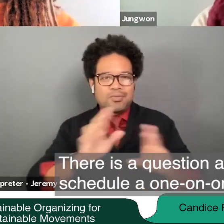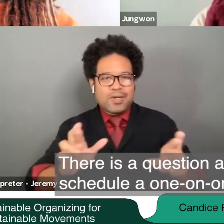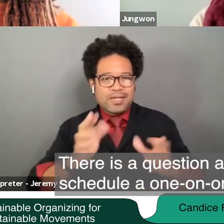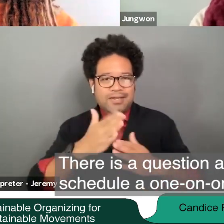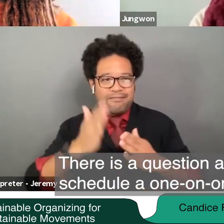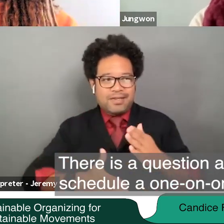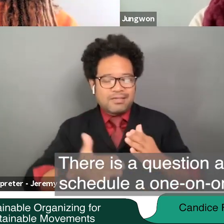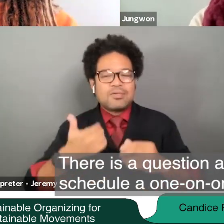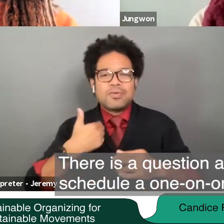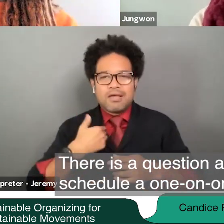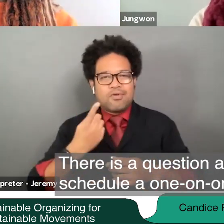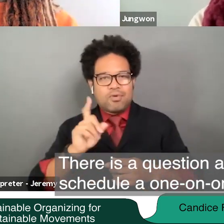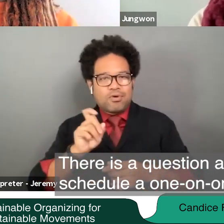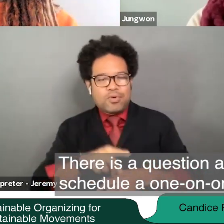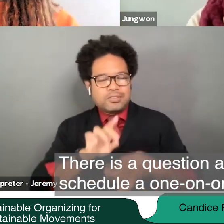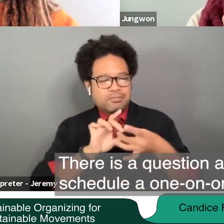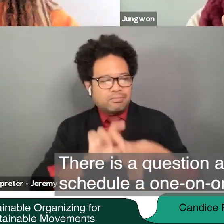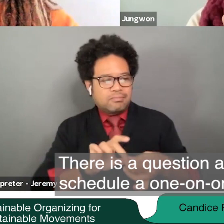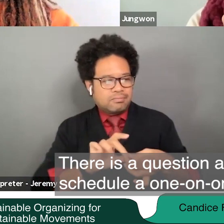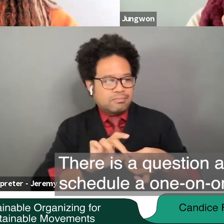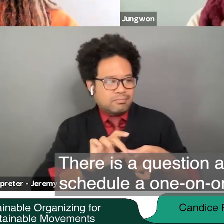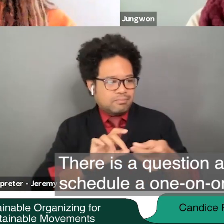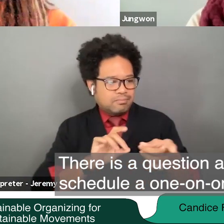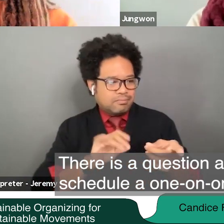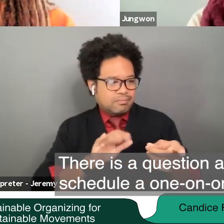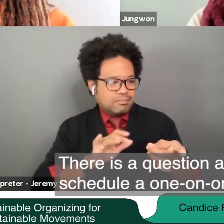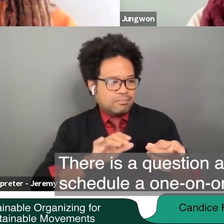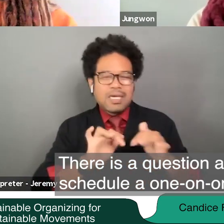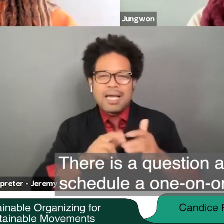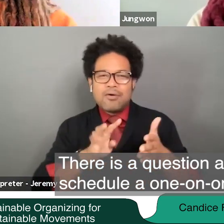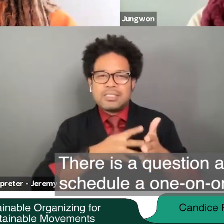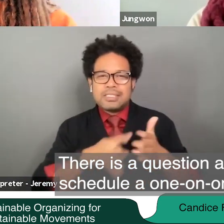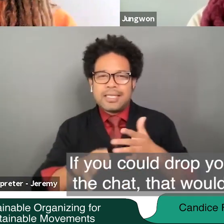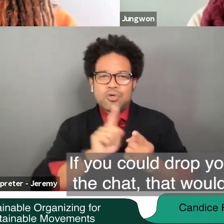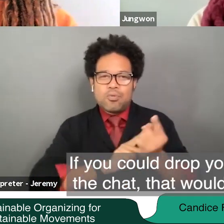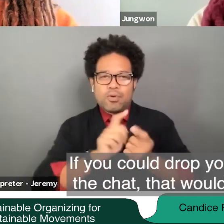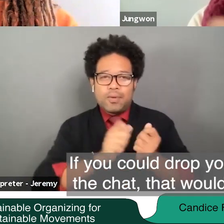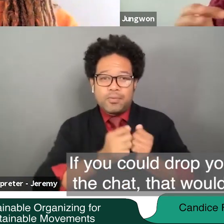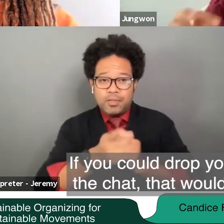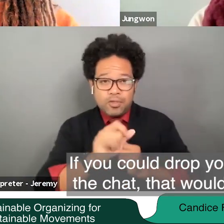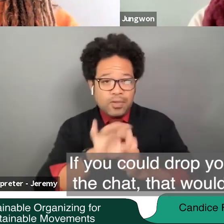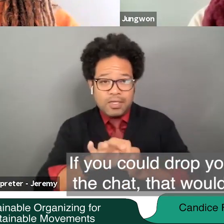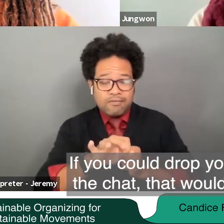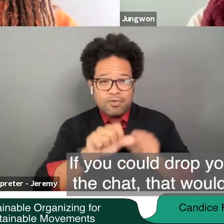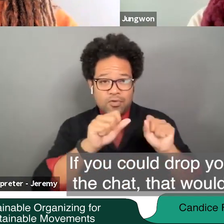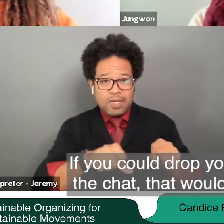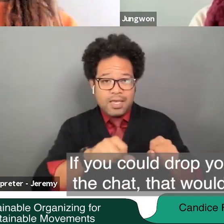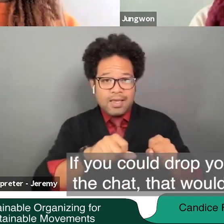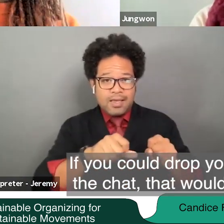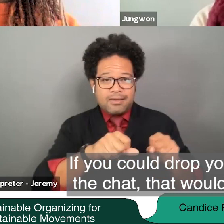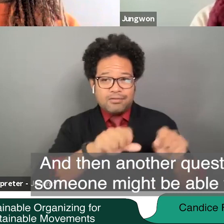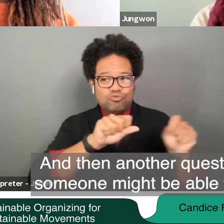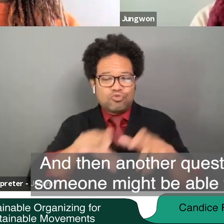is a question about how to schedule a one-on-one with you. If you could drop your email in the chat,